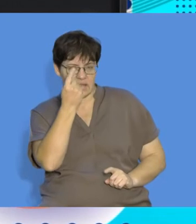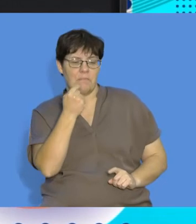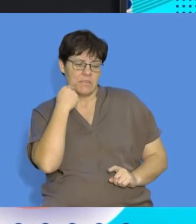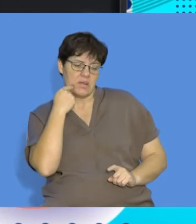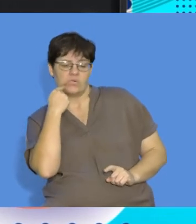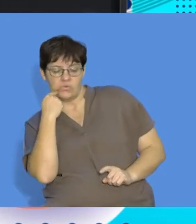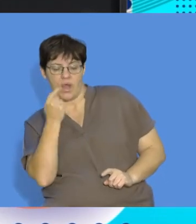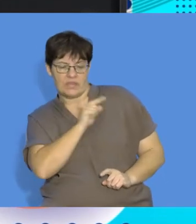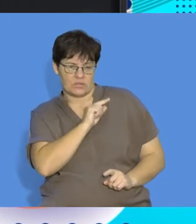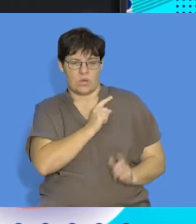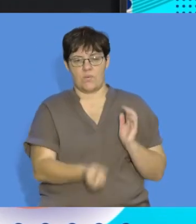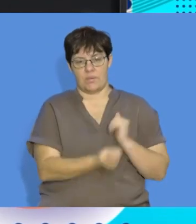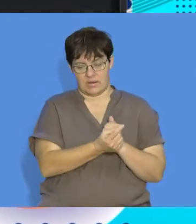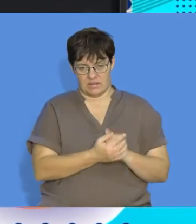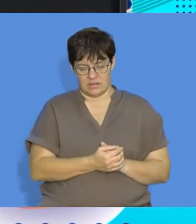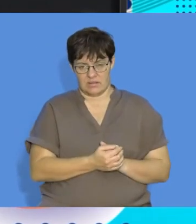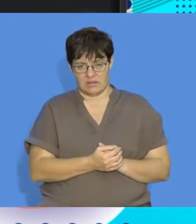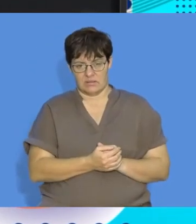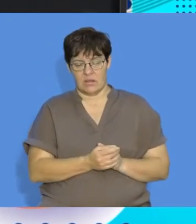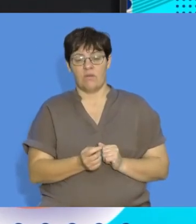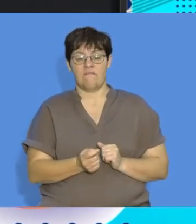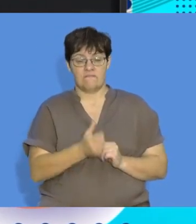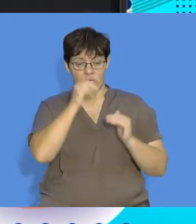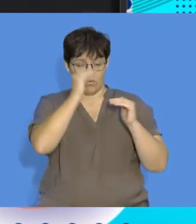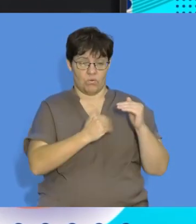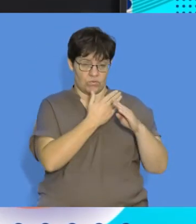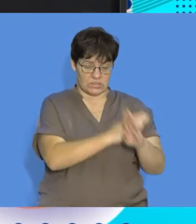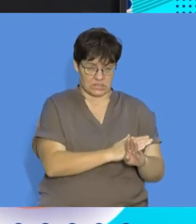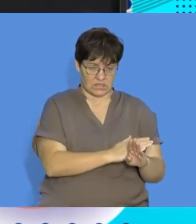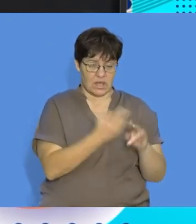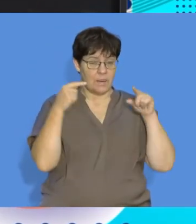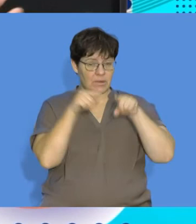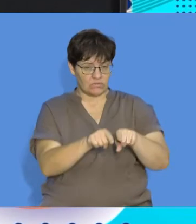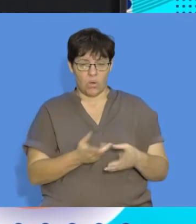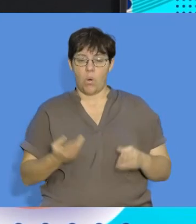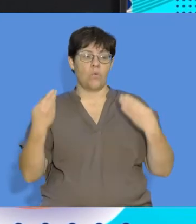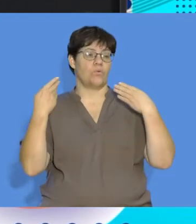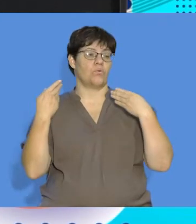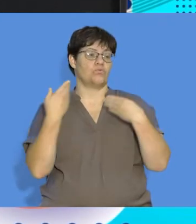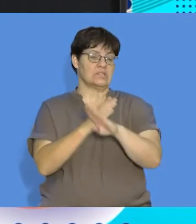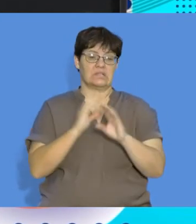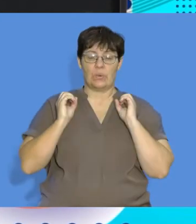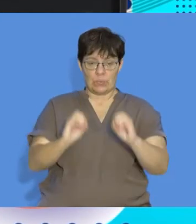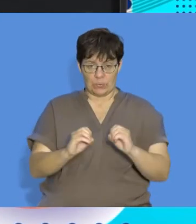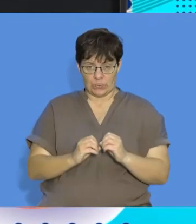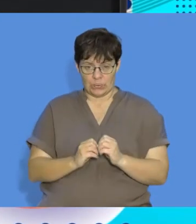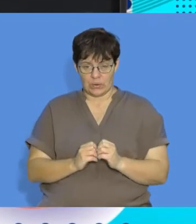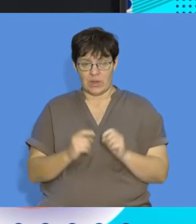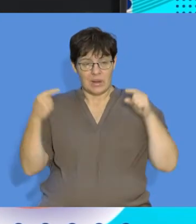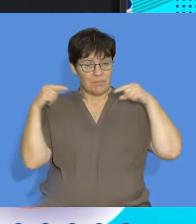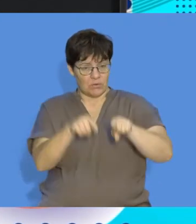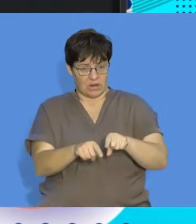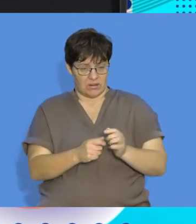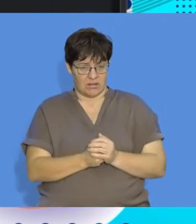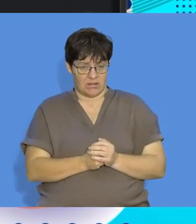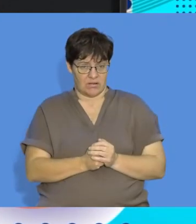thinking, because now we're saying that fewer resistors in parallel or no resistors, as was the case in parallel,